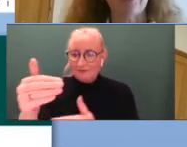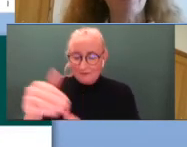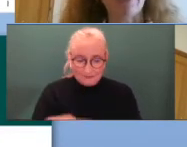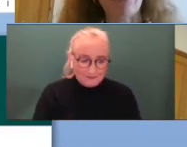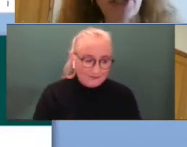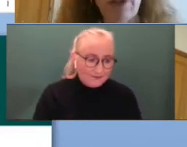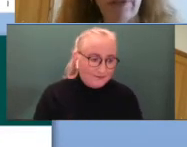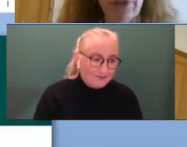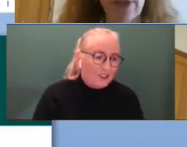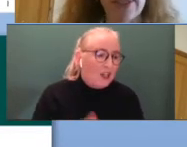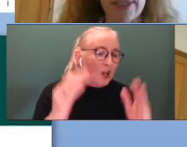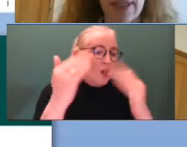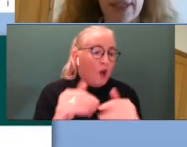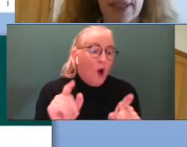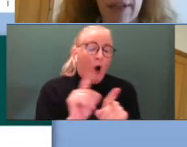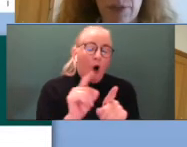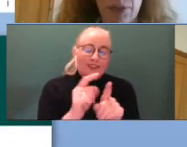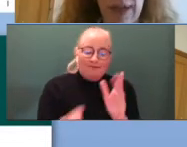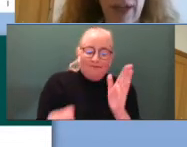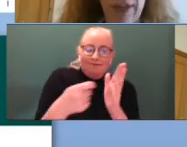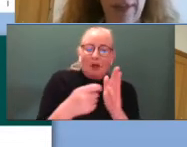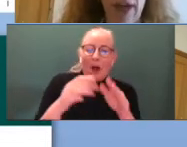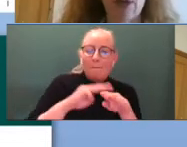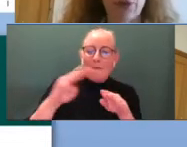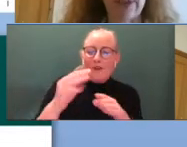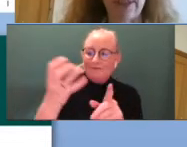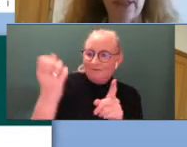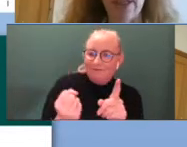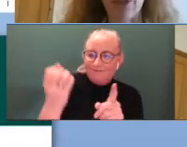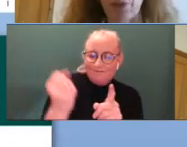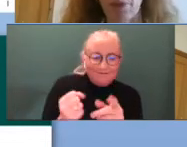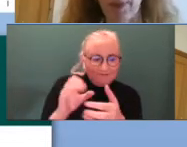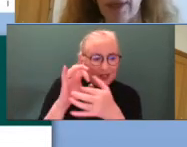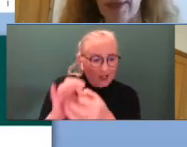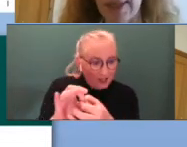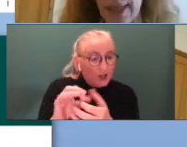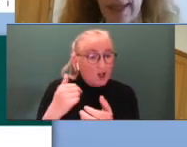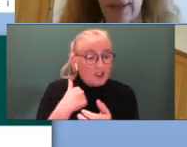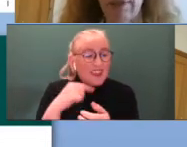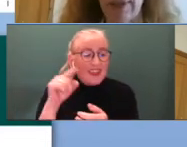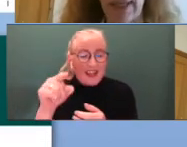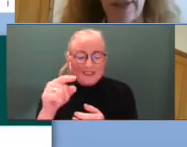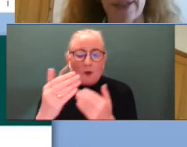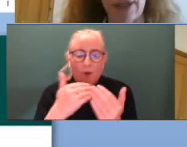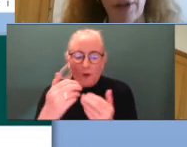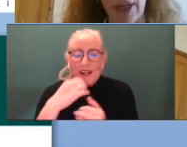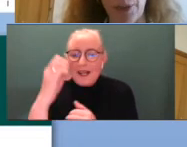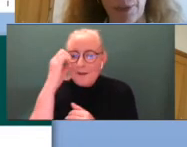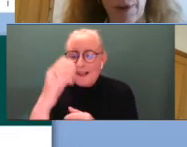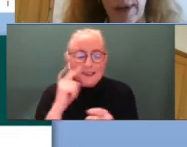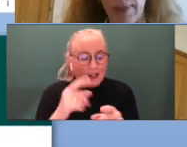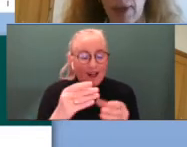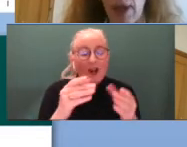The increased revenue costs that David would have outlined there are broadly aligned to what we are seeing currently in the